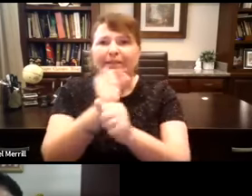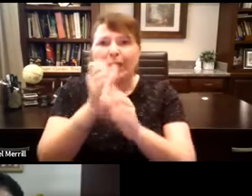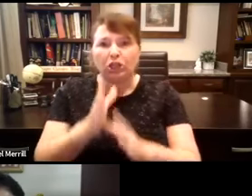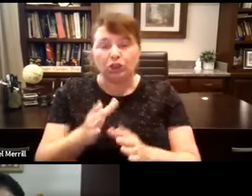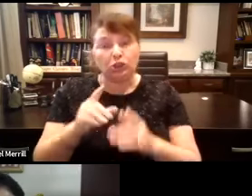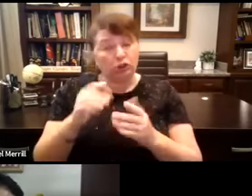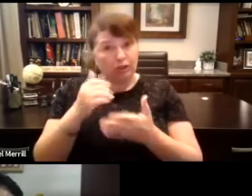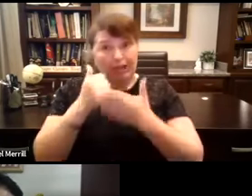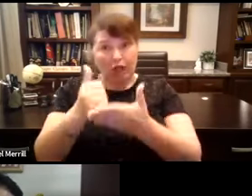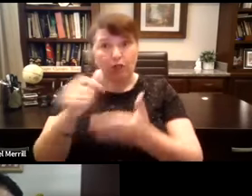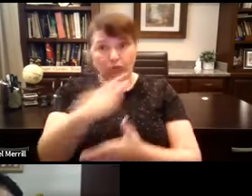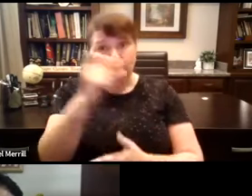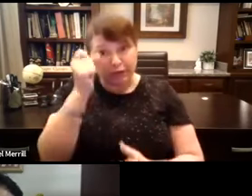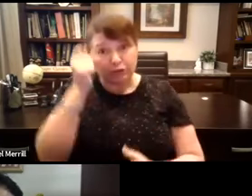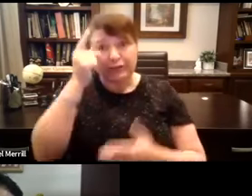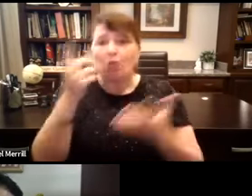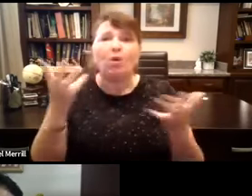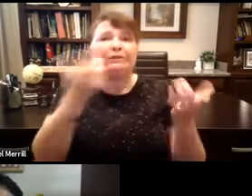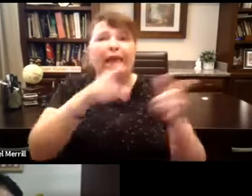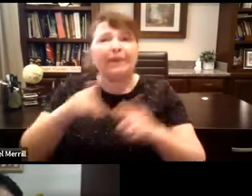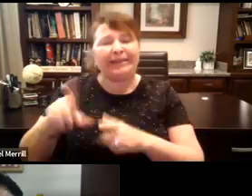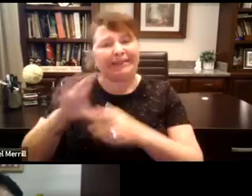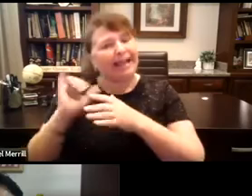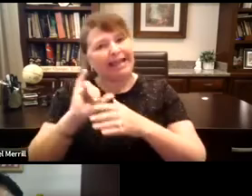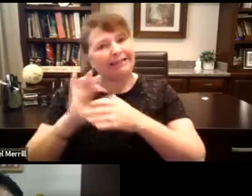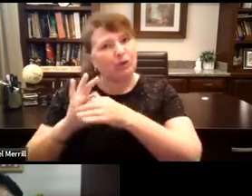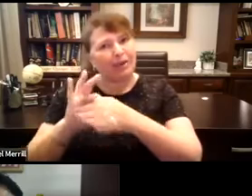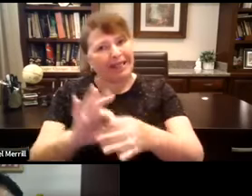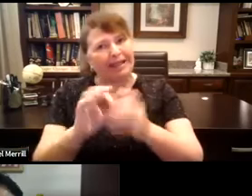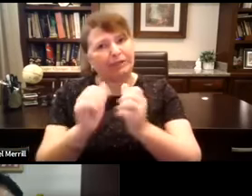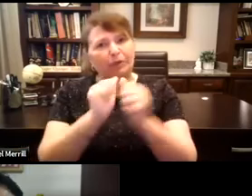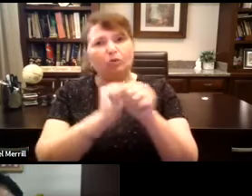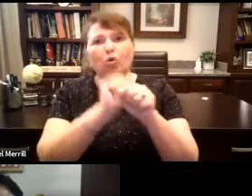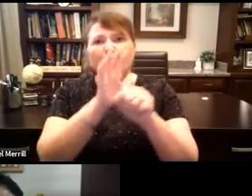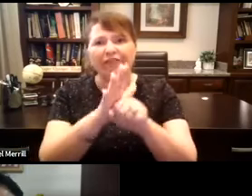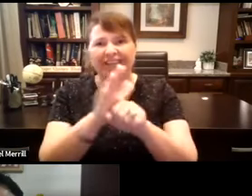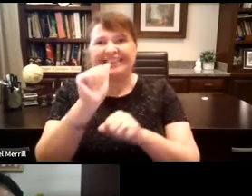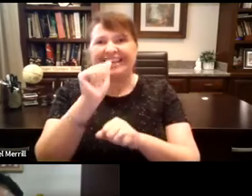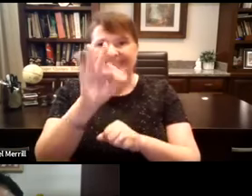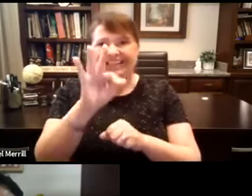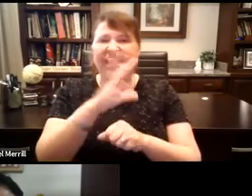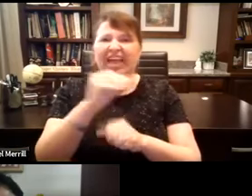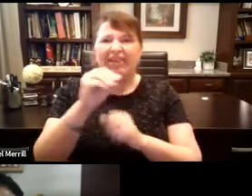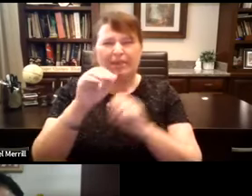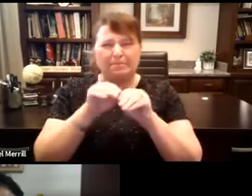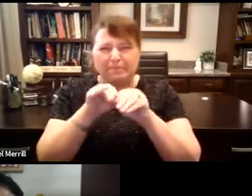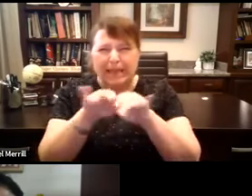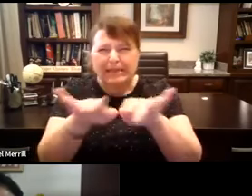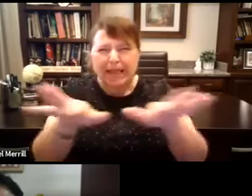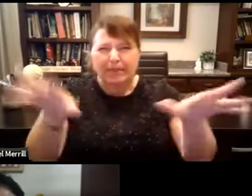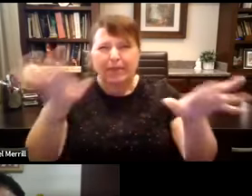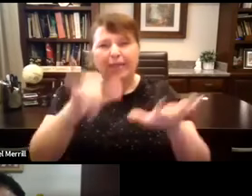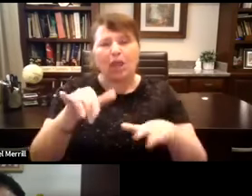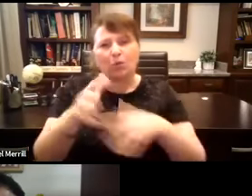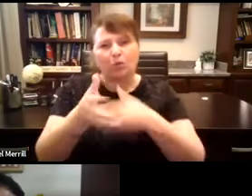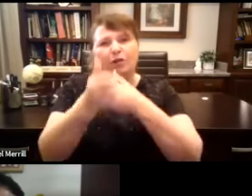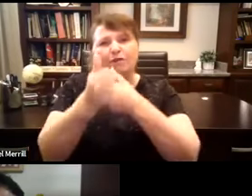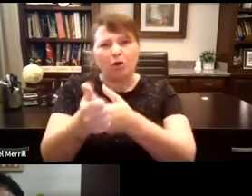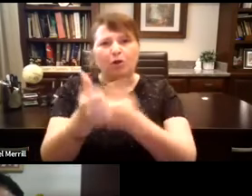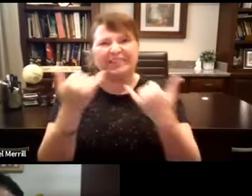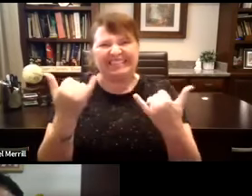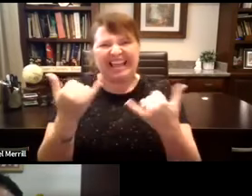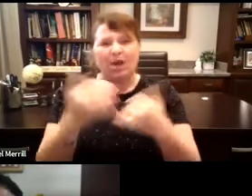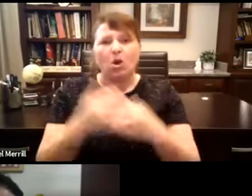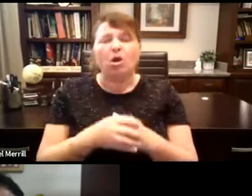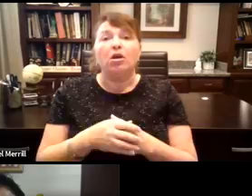understand what is happening as it relates to COVID-19 and the pandemic that's befalling the world.